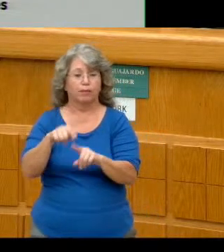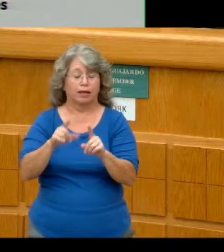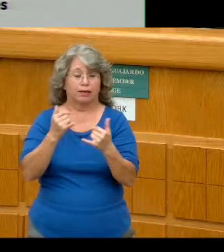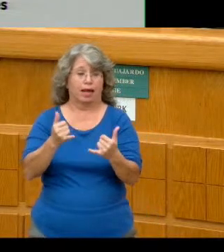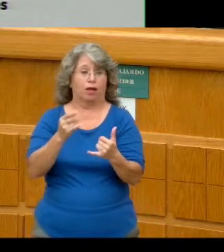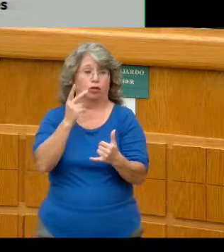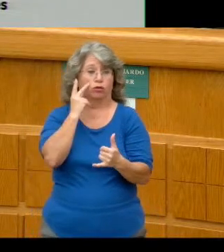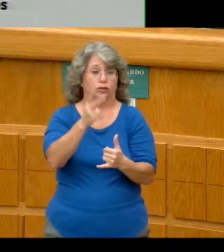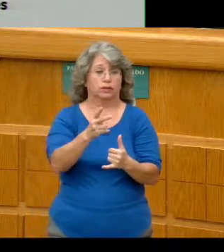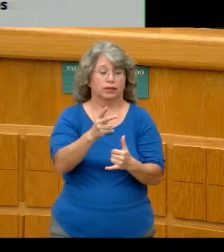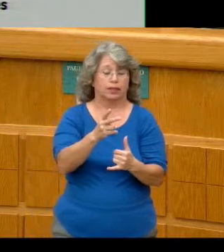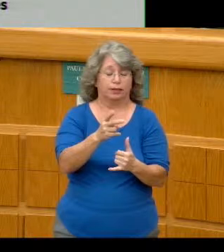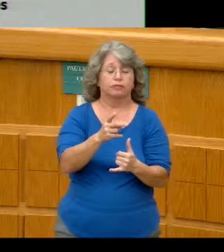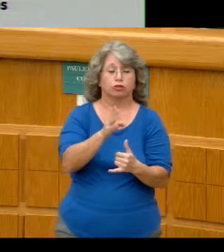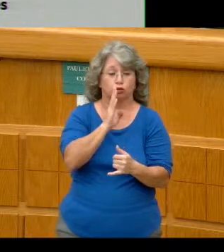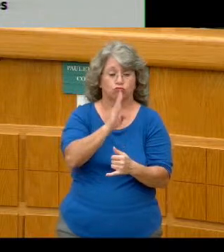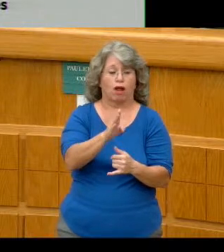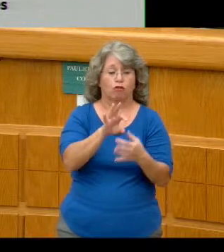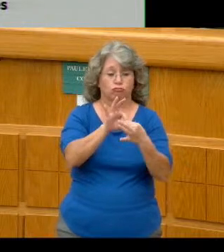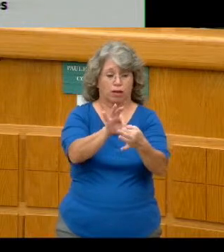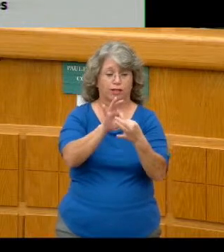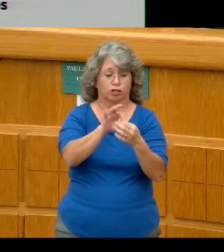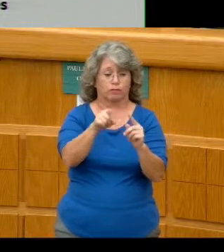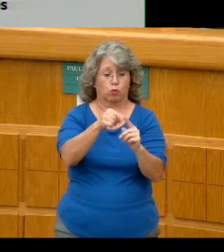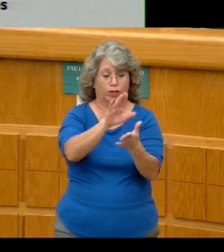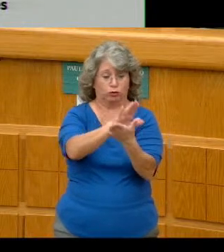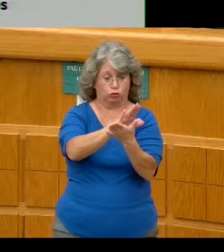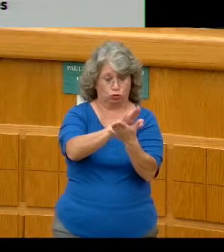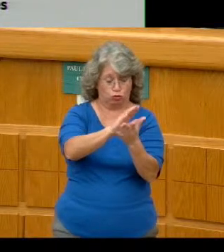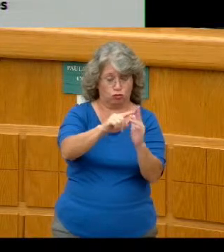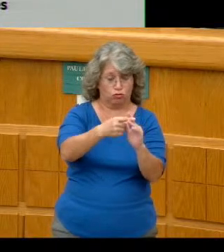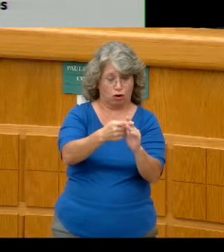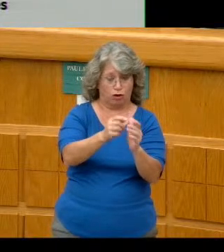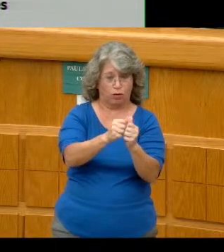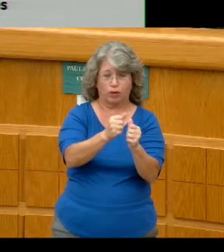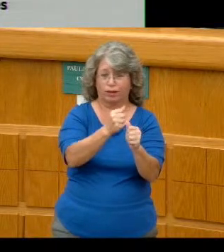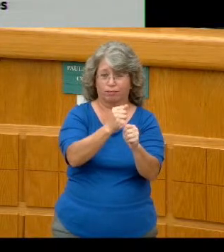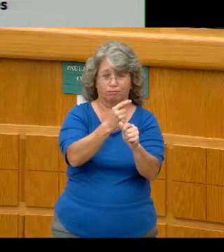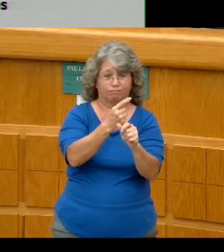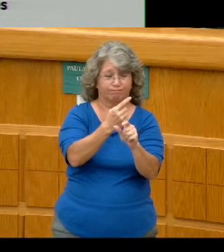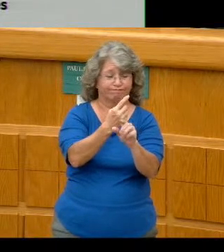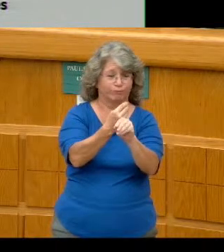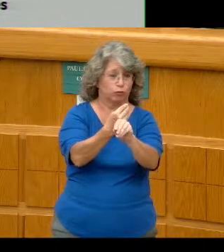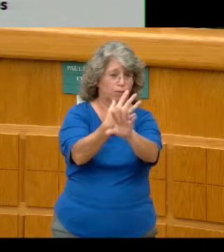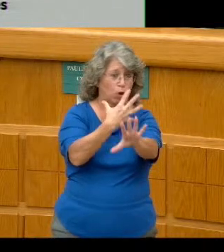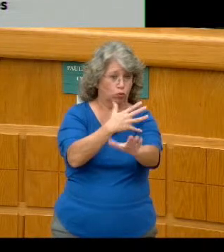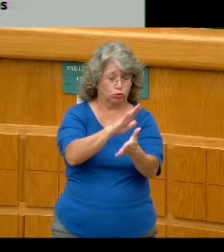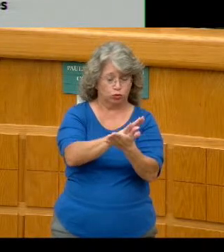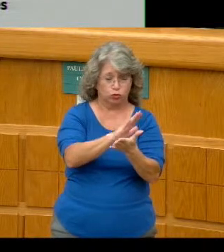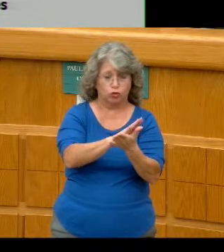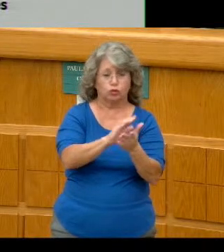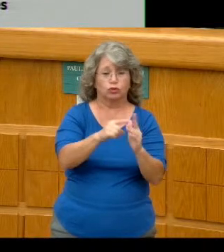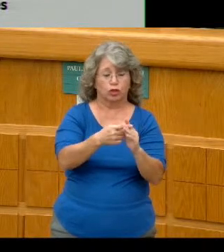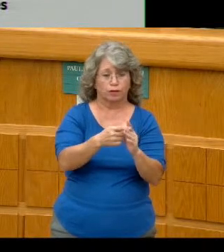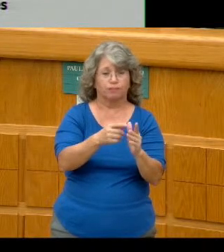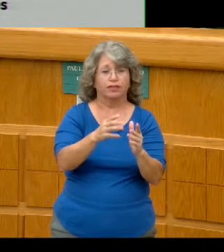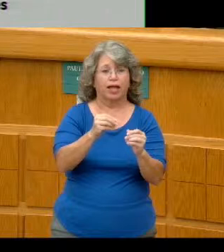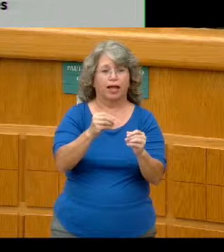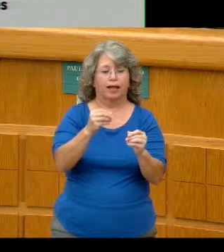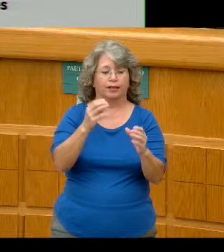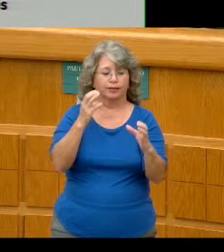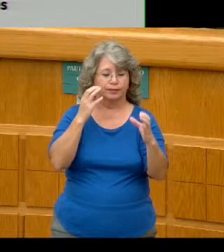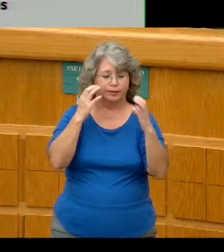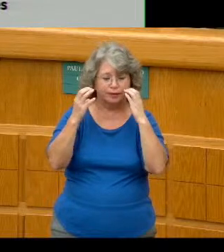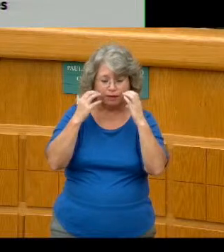really like a one-to-one relationship between when remote schooling started and when the encounter rate trailed off. I attribute that to parents